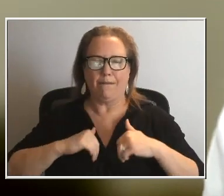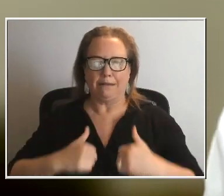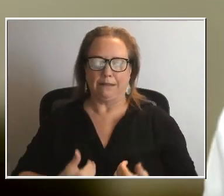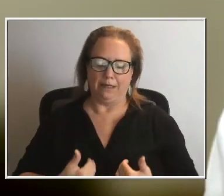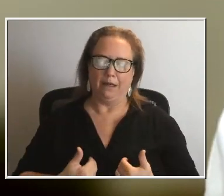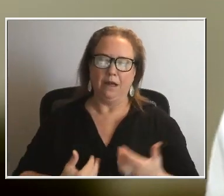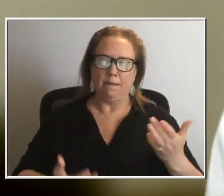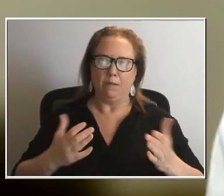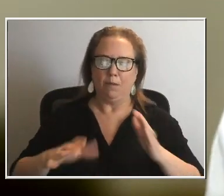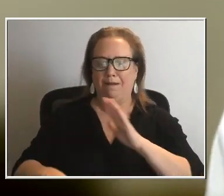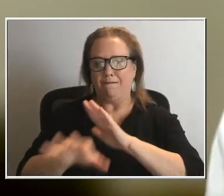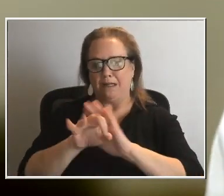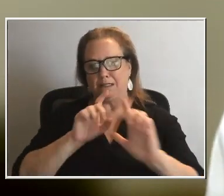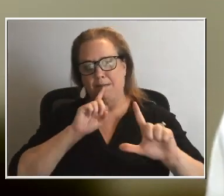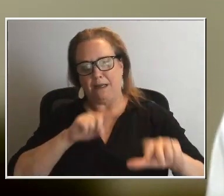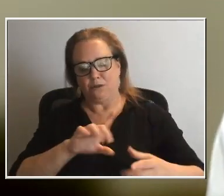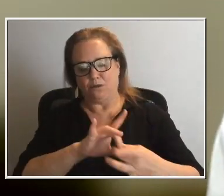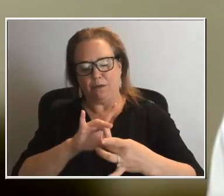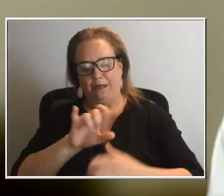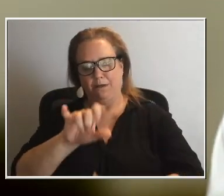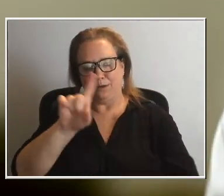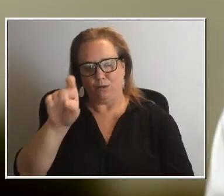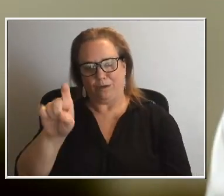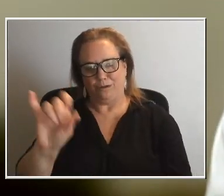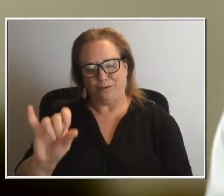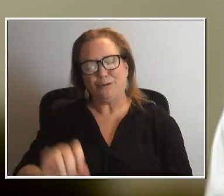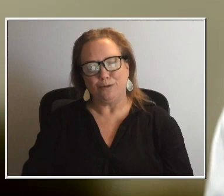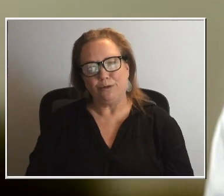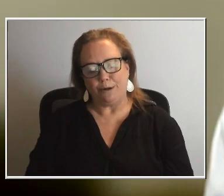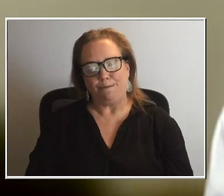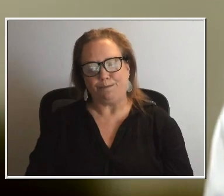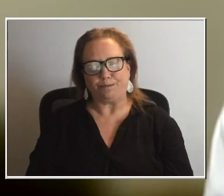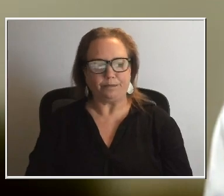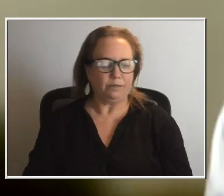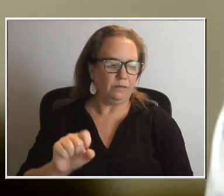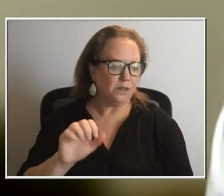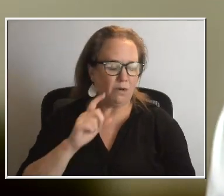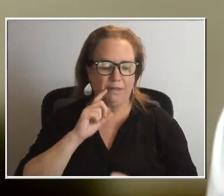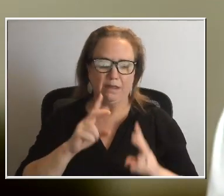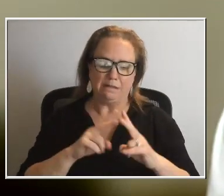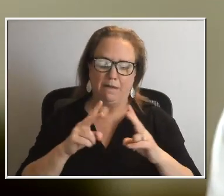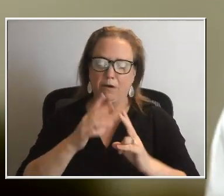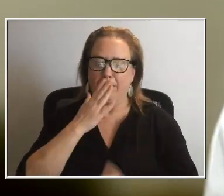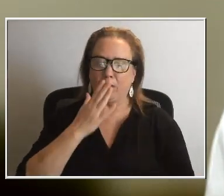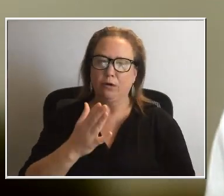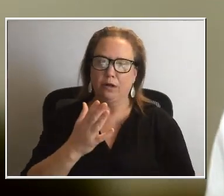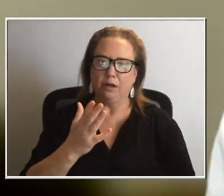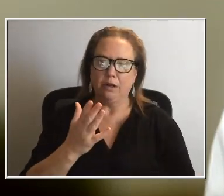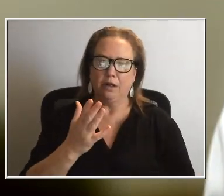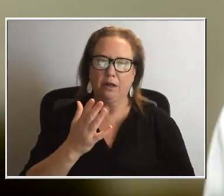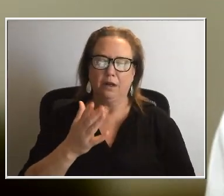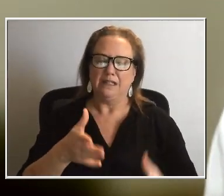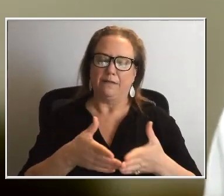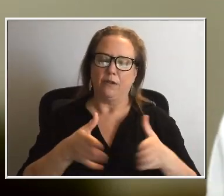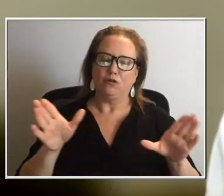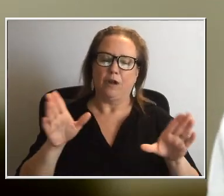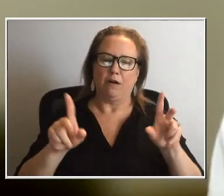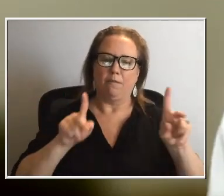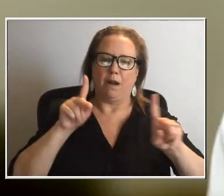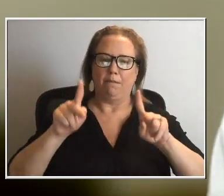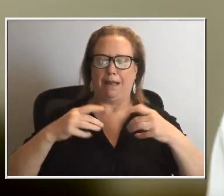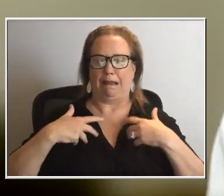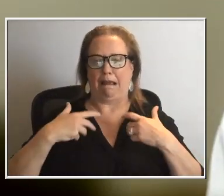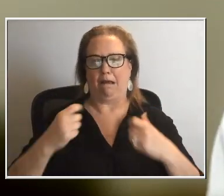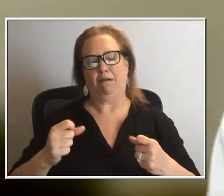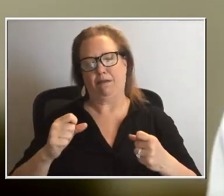able to find some answers related to those questions as well. So overall, I think it's very good. I think it is for the general public health of